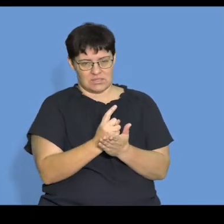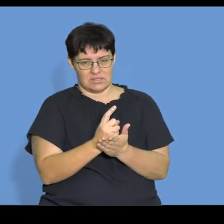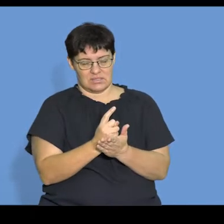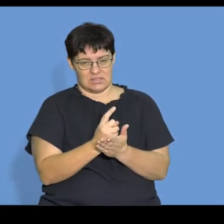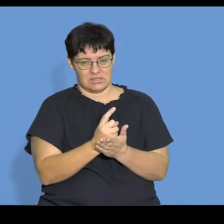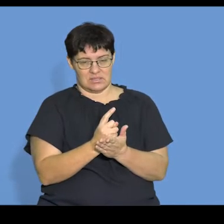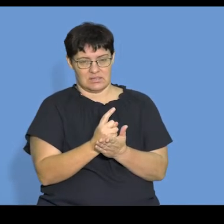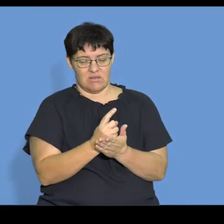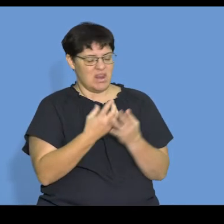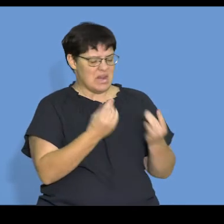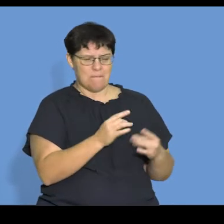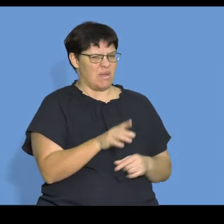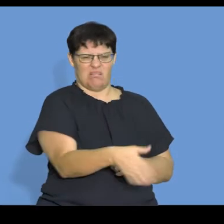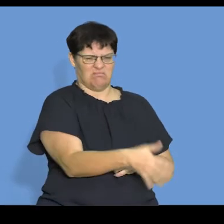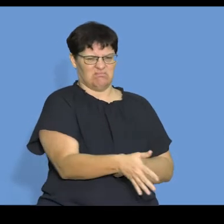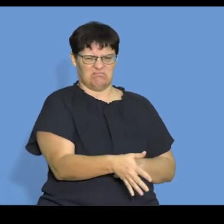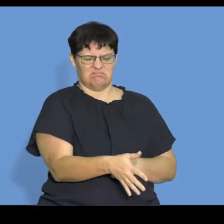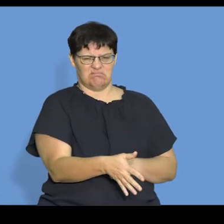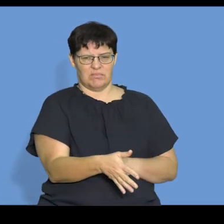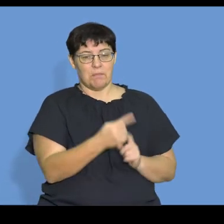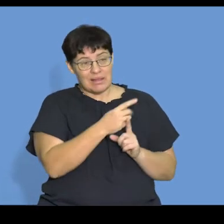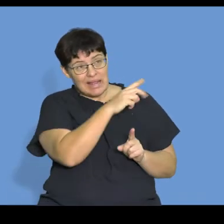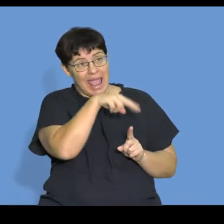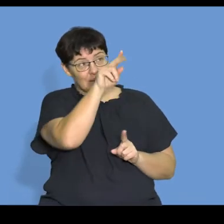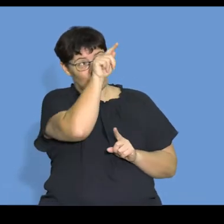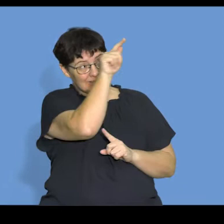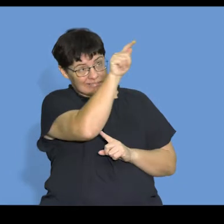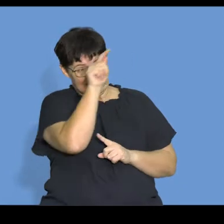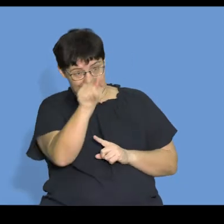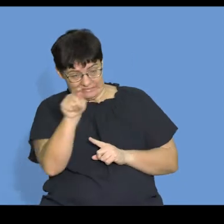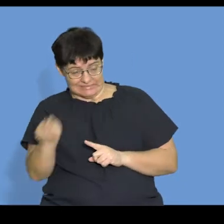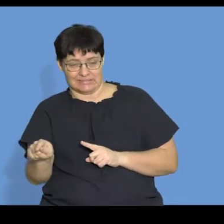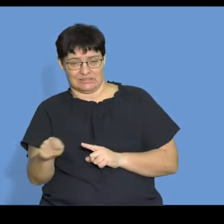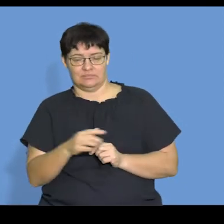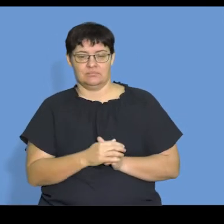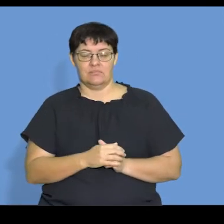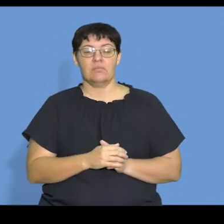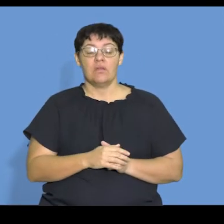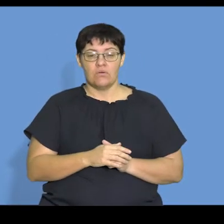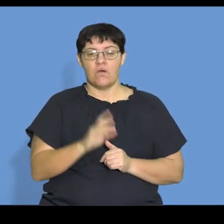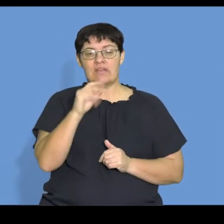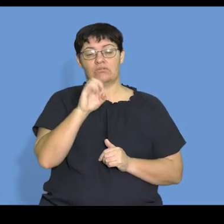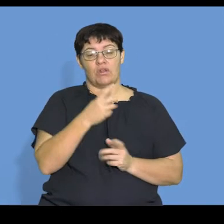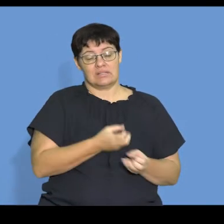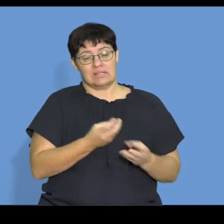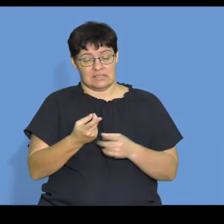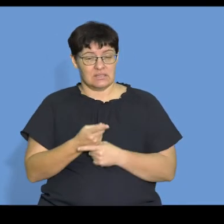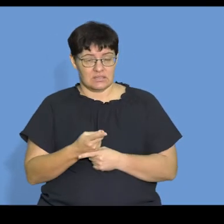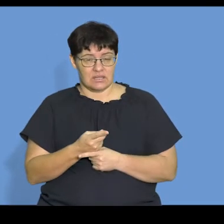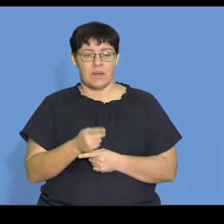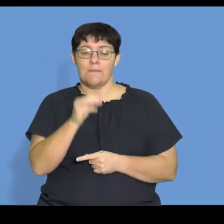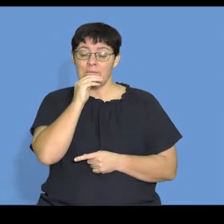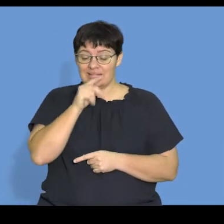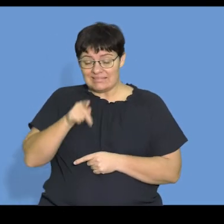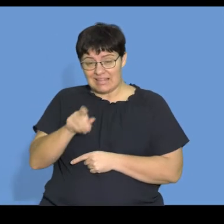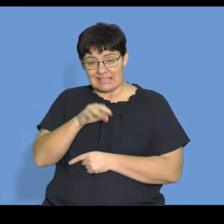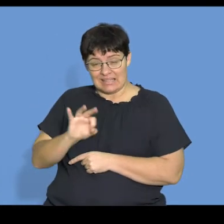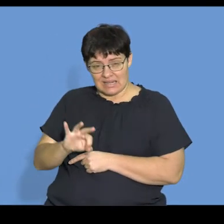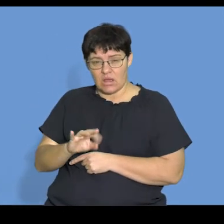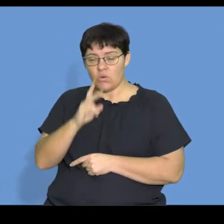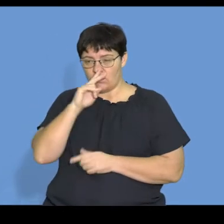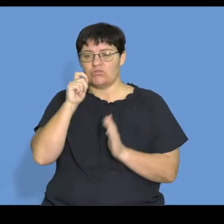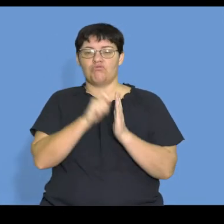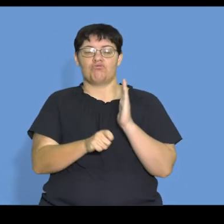numbers. The numbers, we don't really look at their exponents. Now, factorizing a trinomial requires you to write it